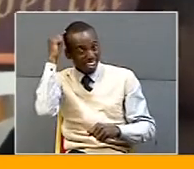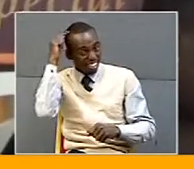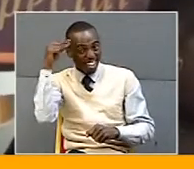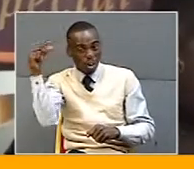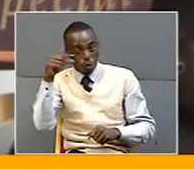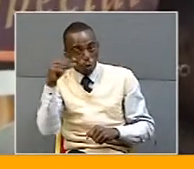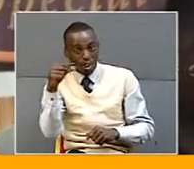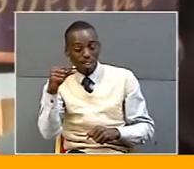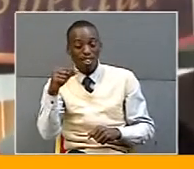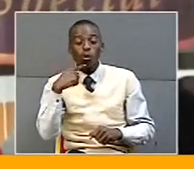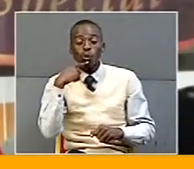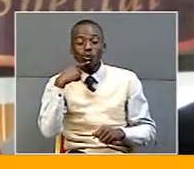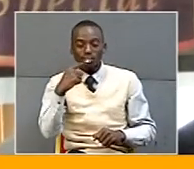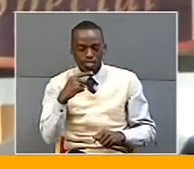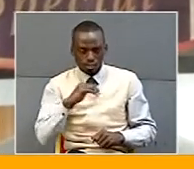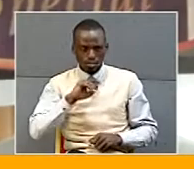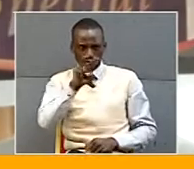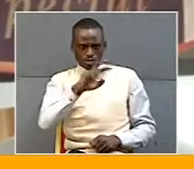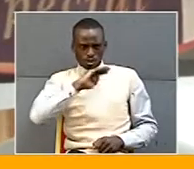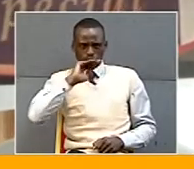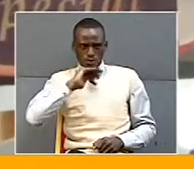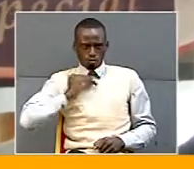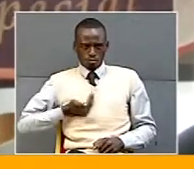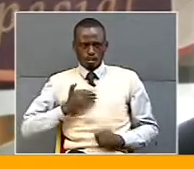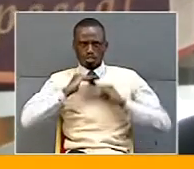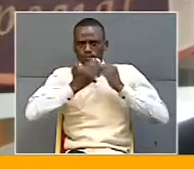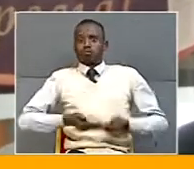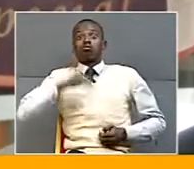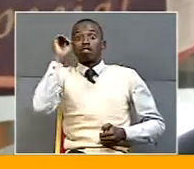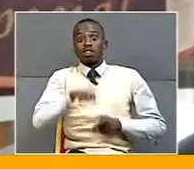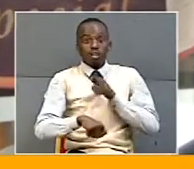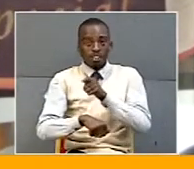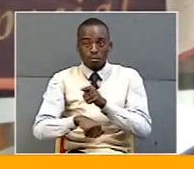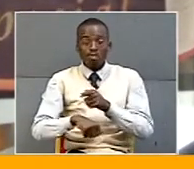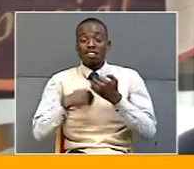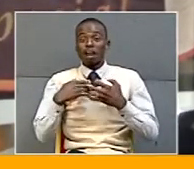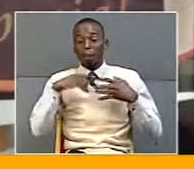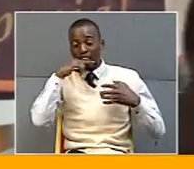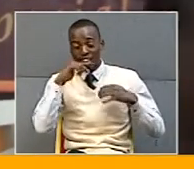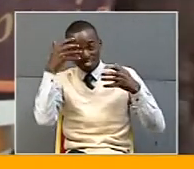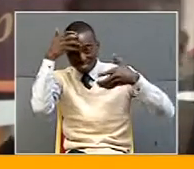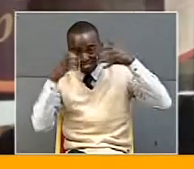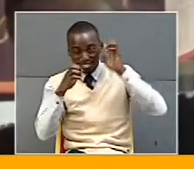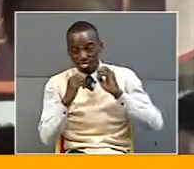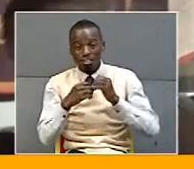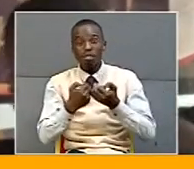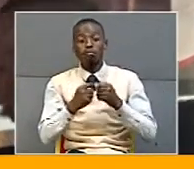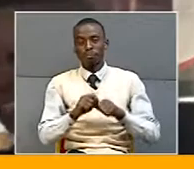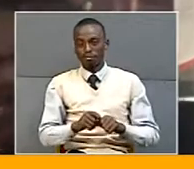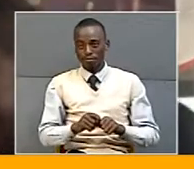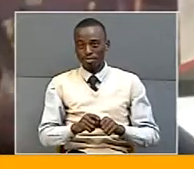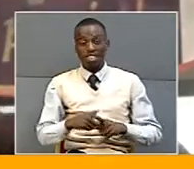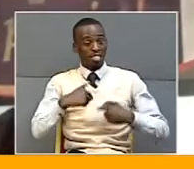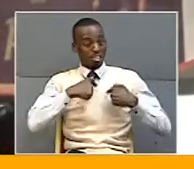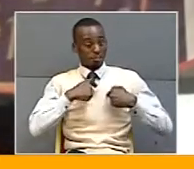can impregnate a woman by merely looking at one, shot back and said he's a lion in the jungle and will tear up his opponent.